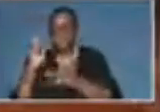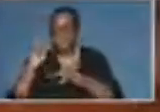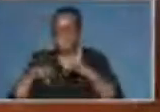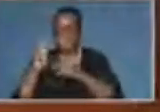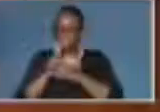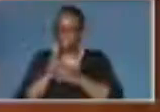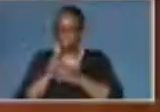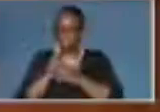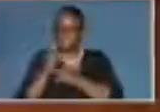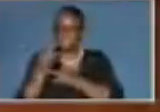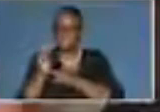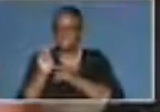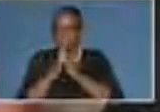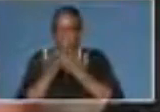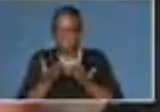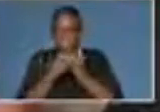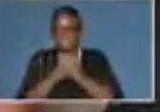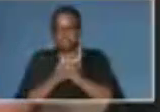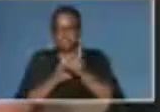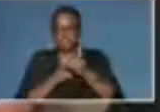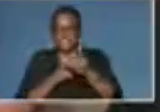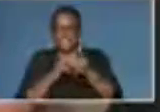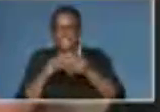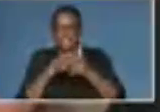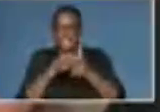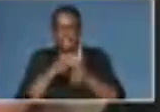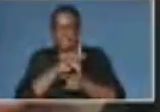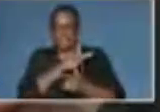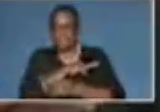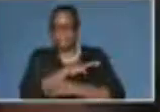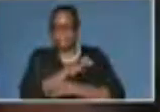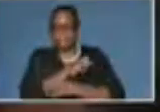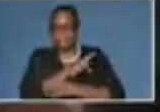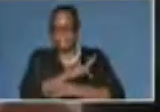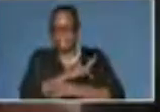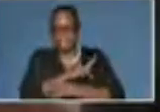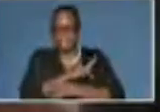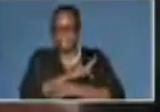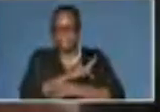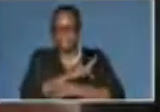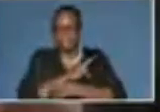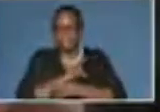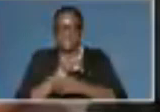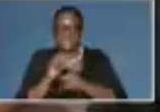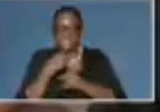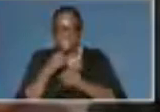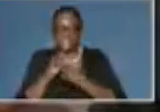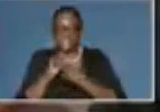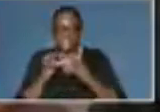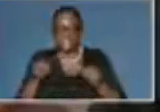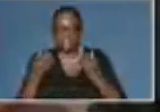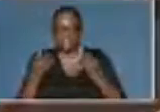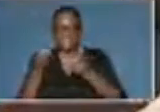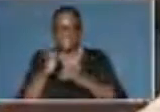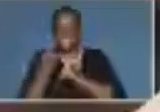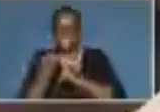amid the recent controversy involving Labor and Immigration Minister Keith Bell's handling of several work permits and granting of citizenship